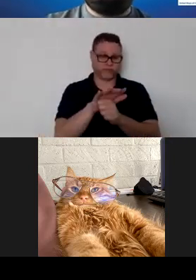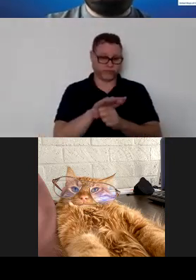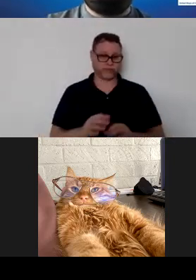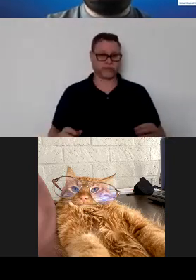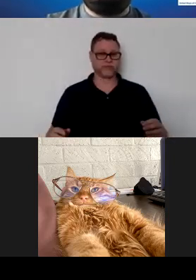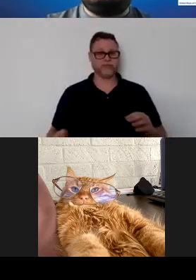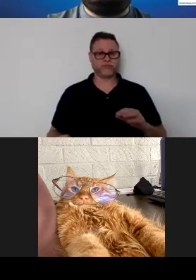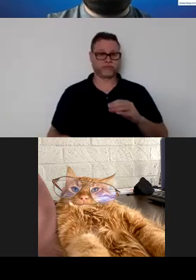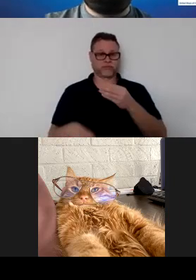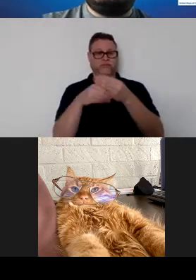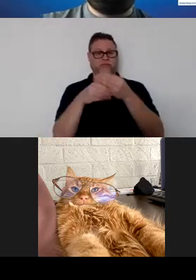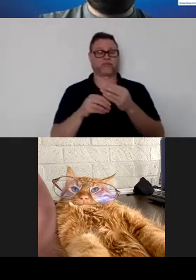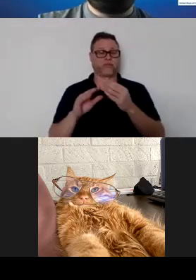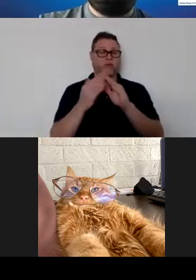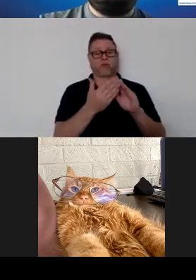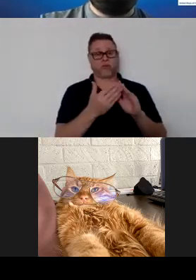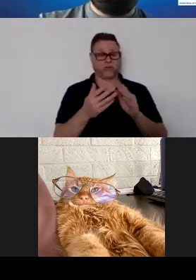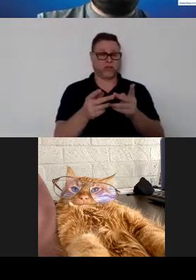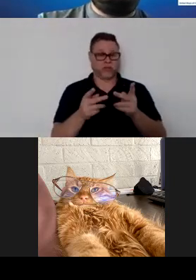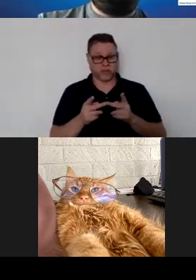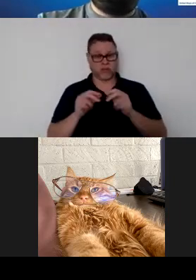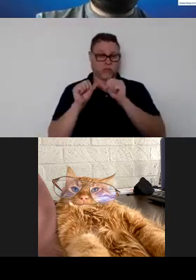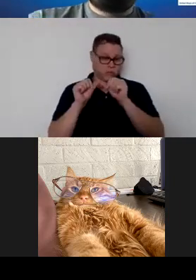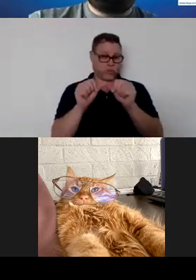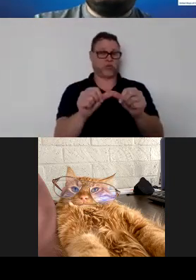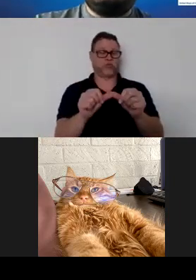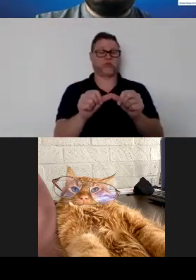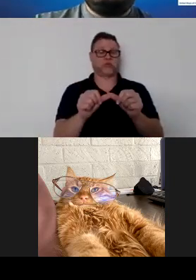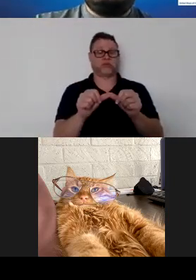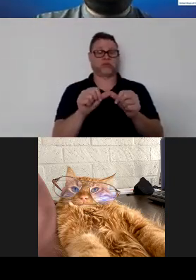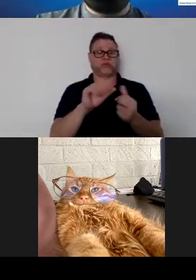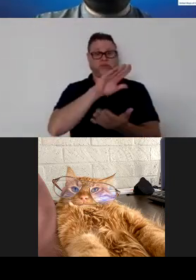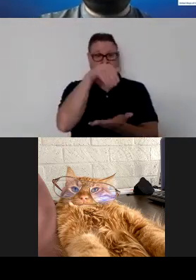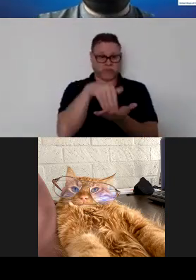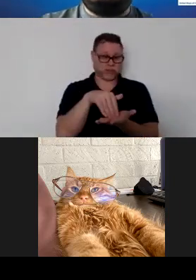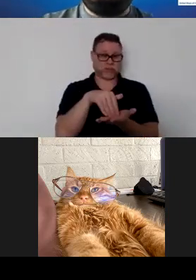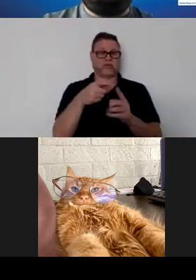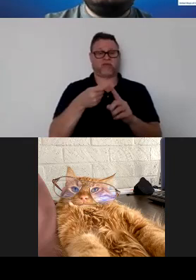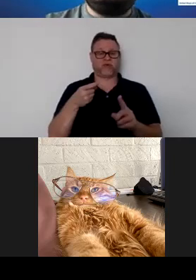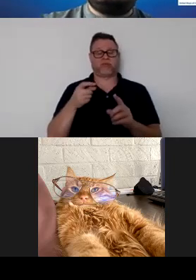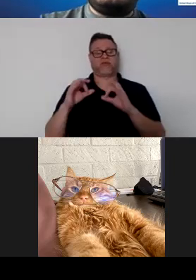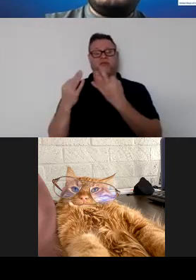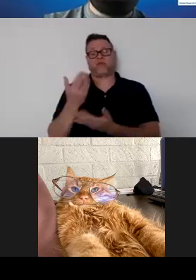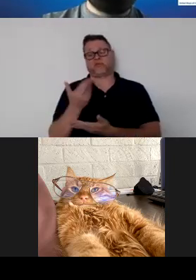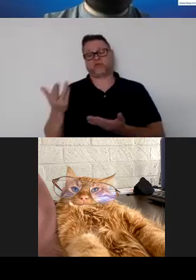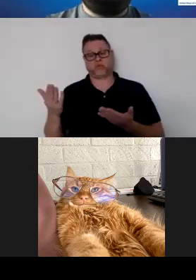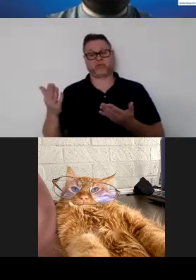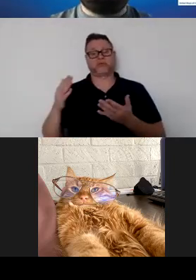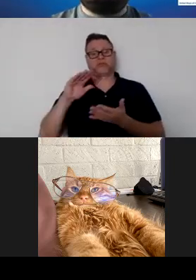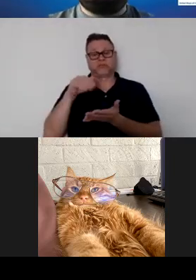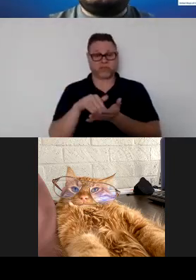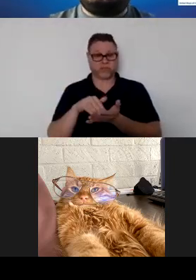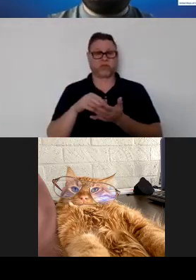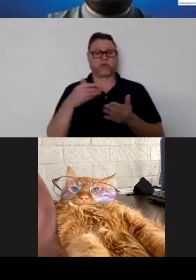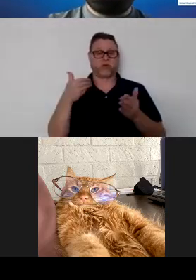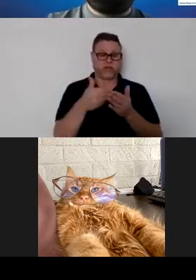most community school sites is some type of permanent center, family resource center, if you will, at or near the